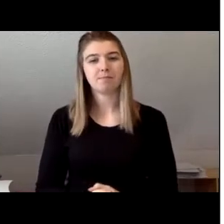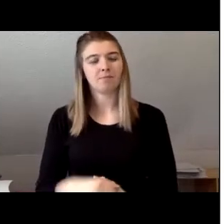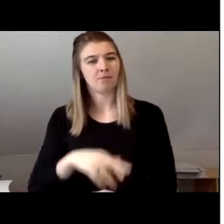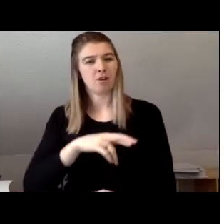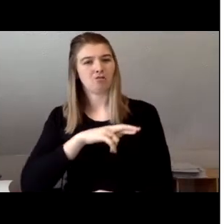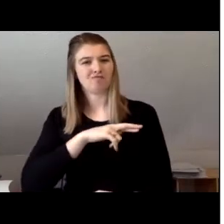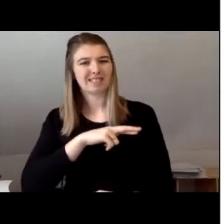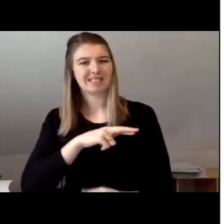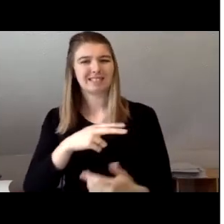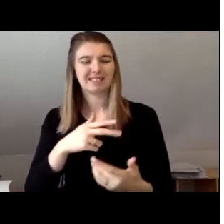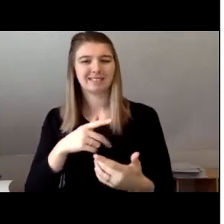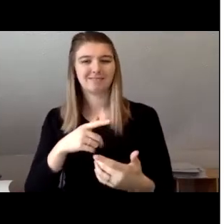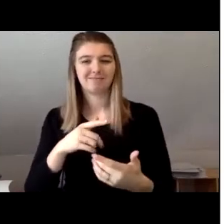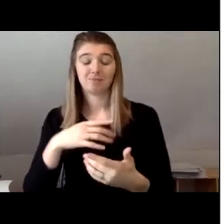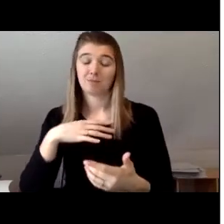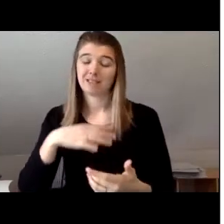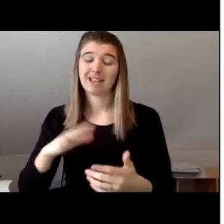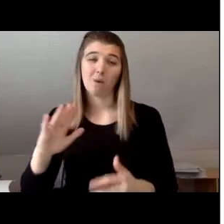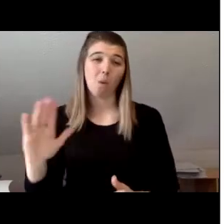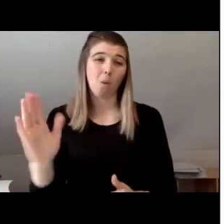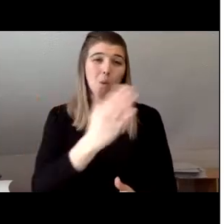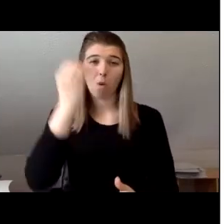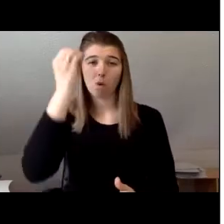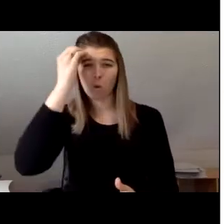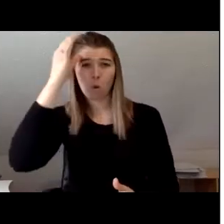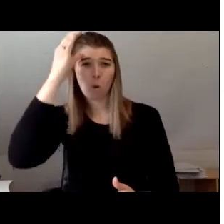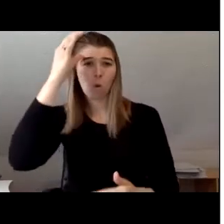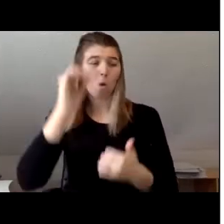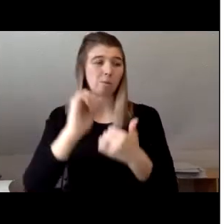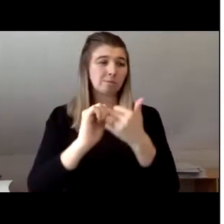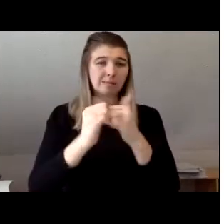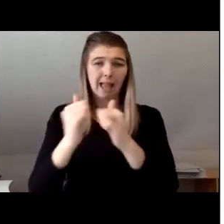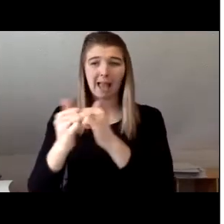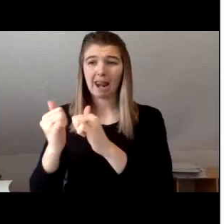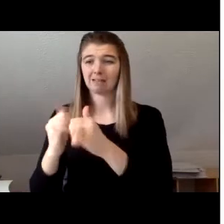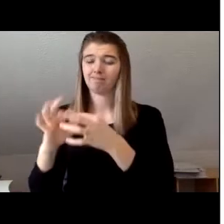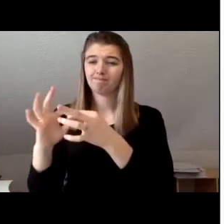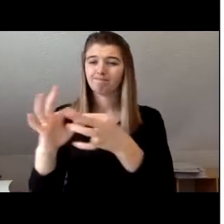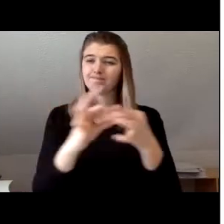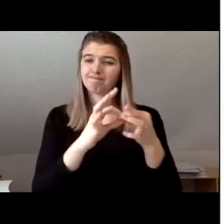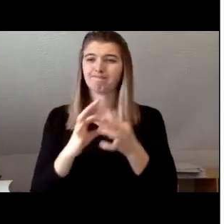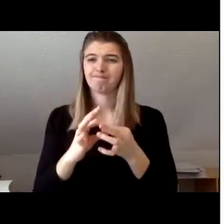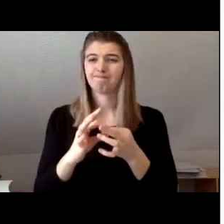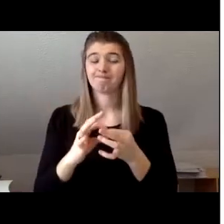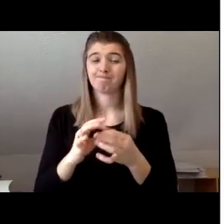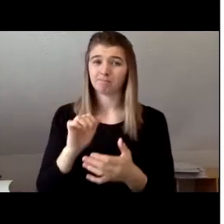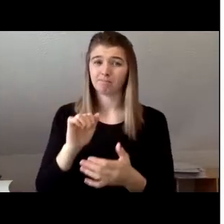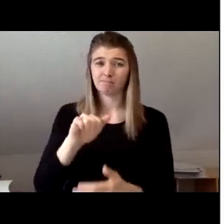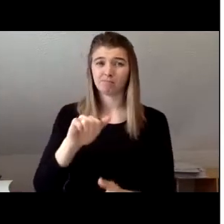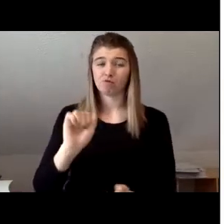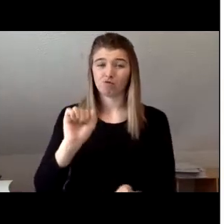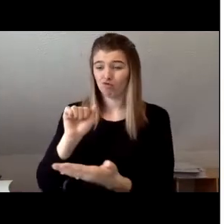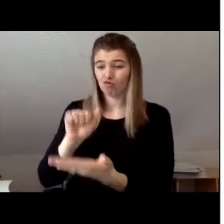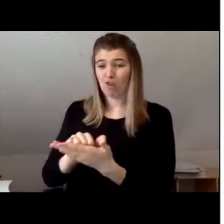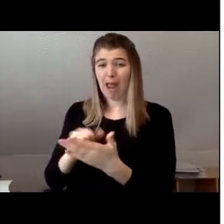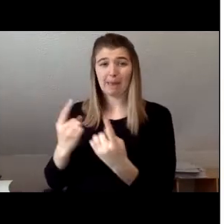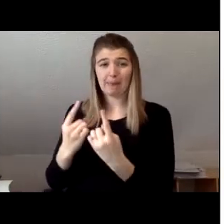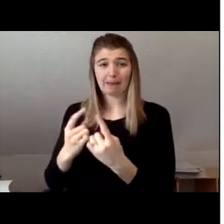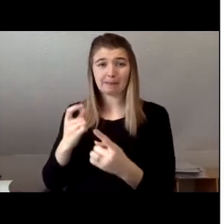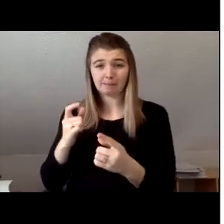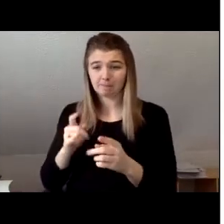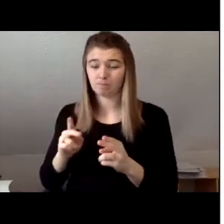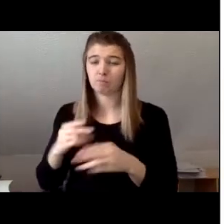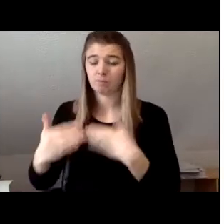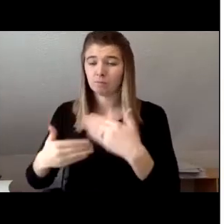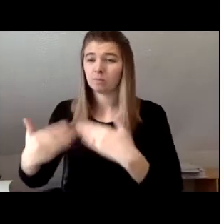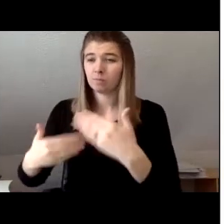need all of the talent in the room. It's not just the right thing to do, but it also makes incredibly good business sense. And if we have to tackle